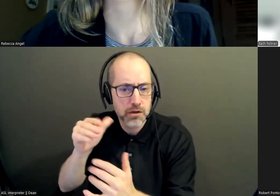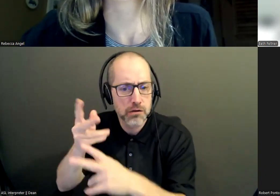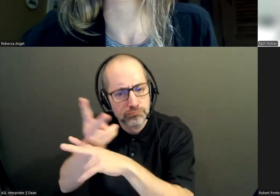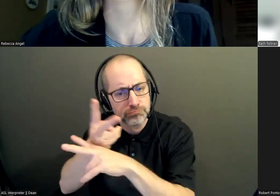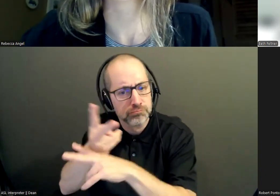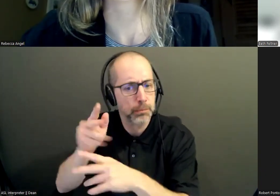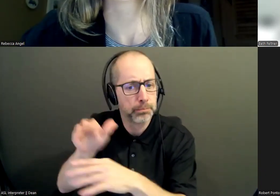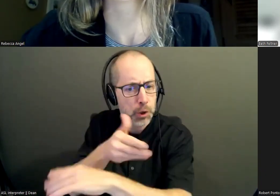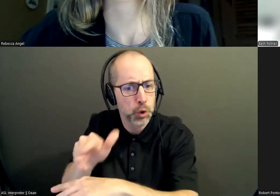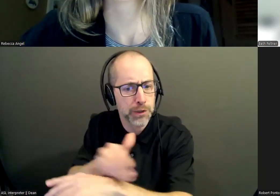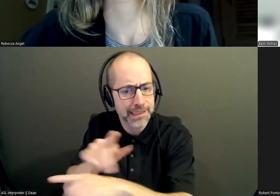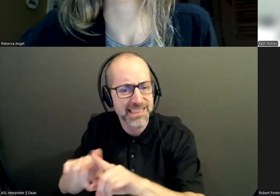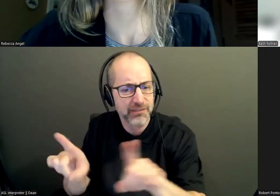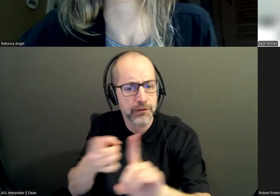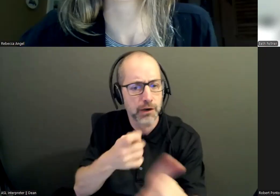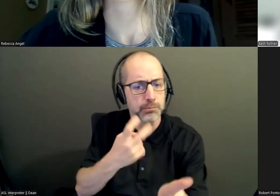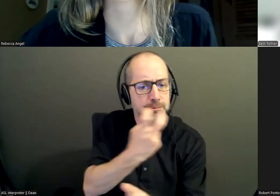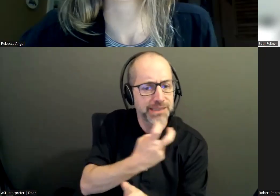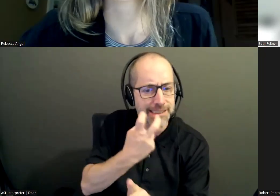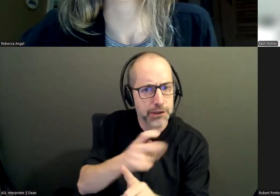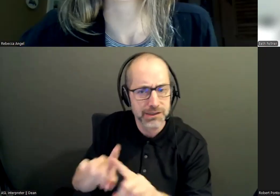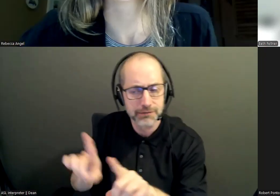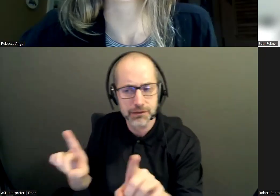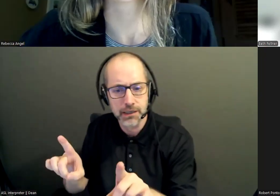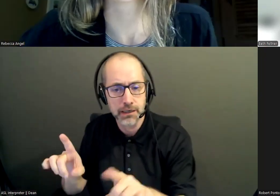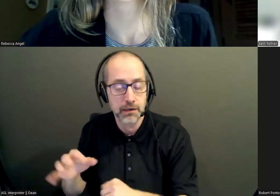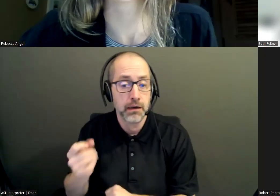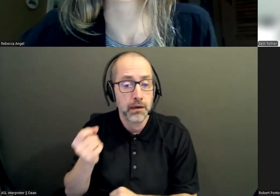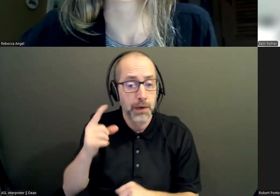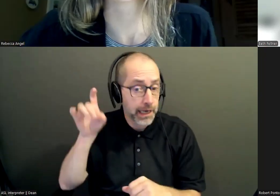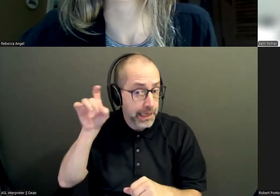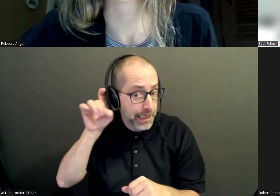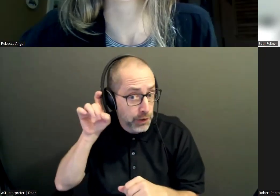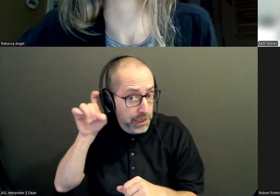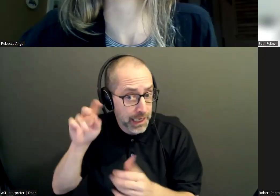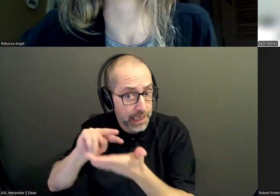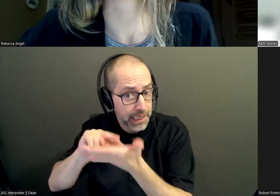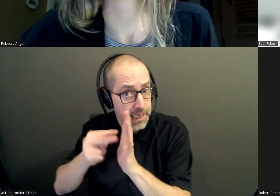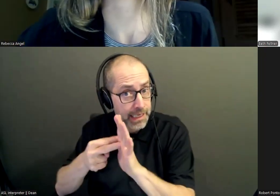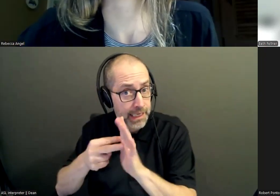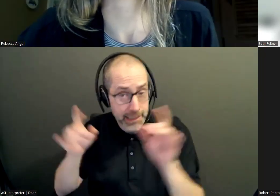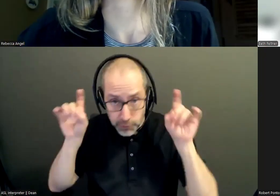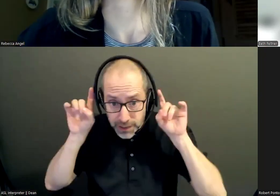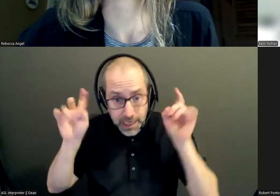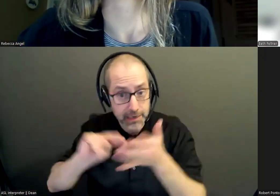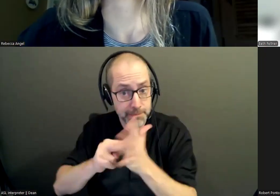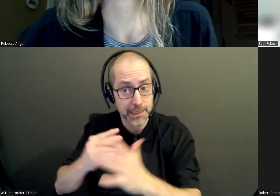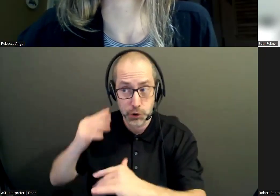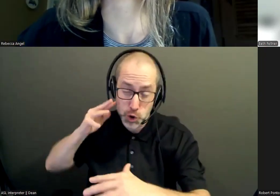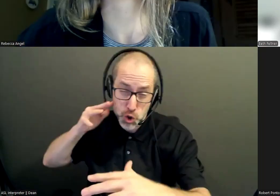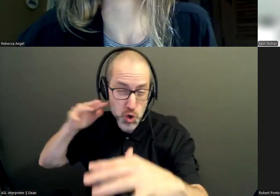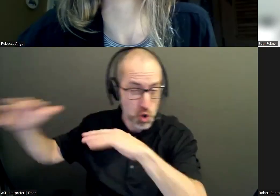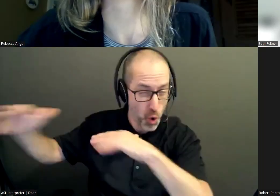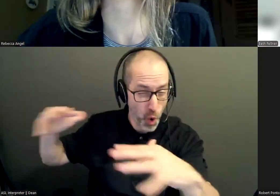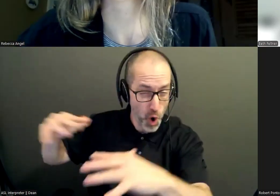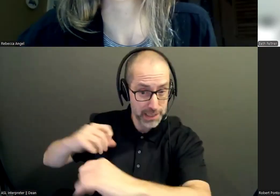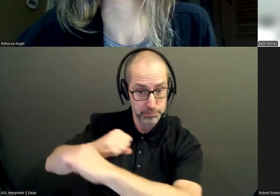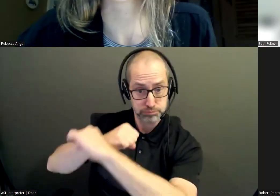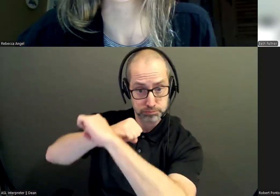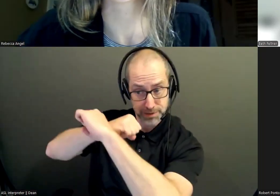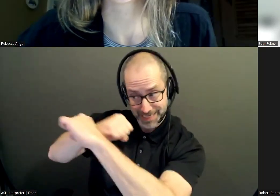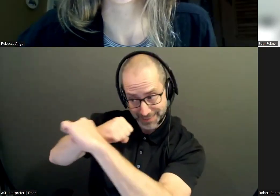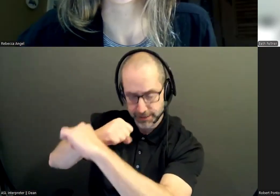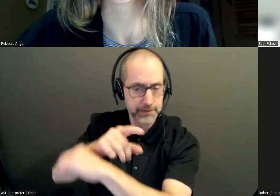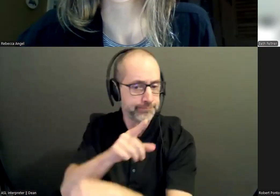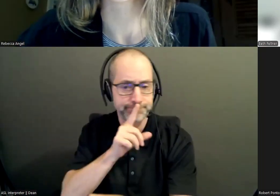job of it. Hearing aids are not a replacement for noise protection. So if you are in a situation